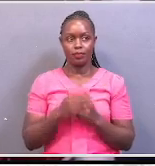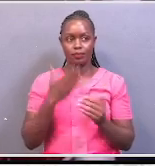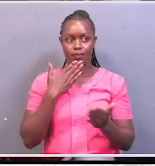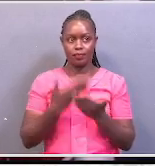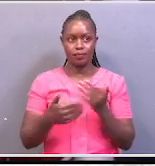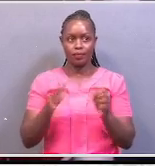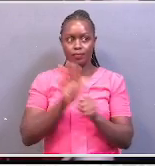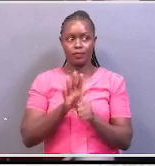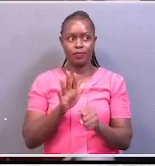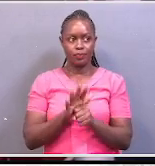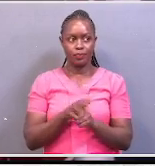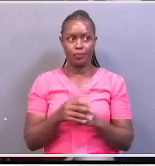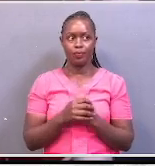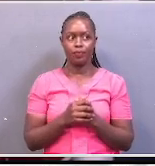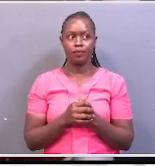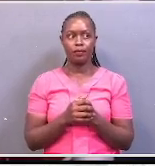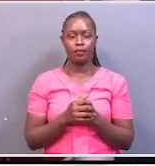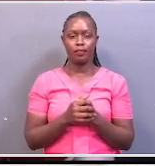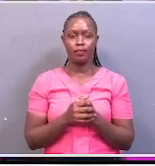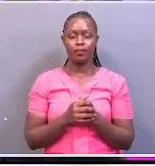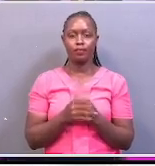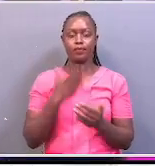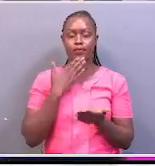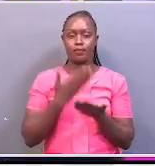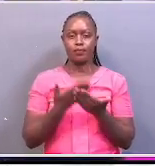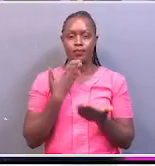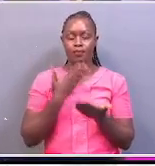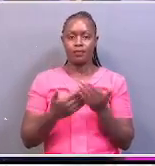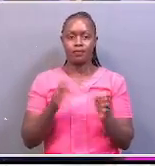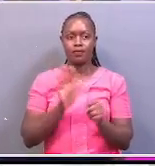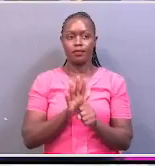you very much. Thank you very much.